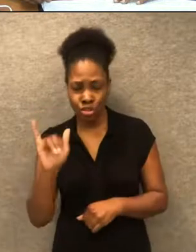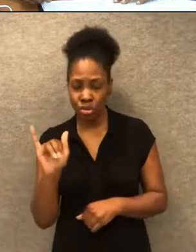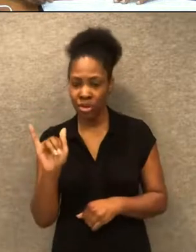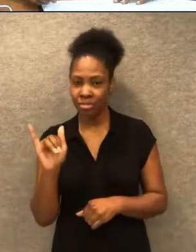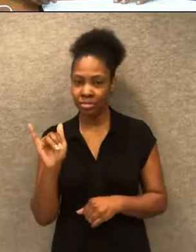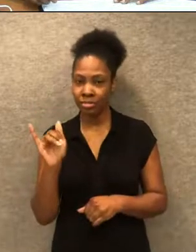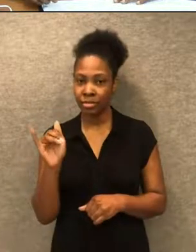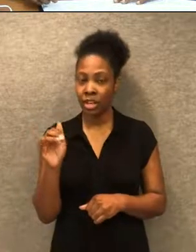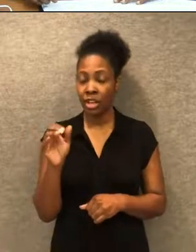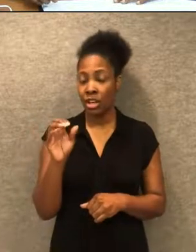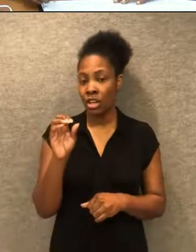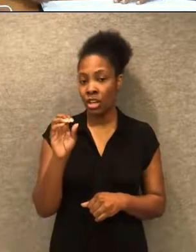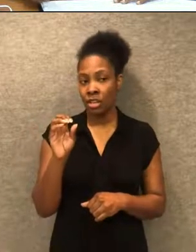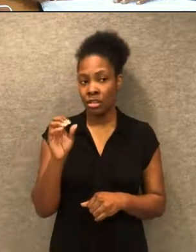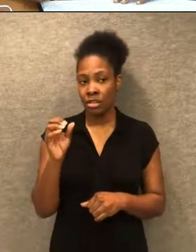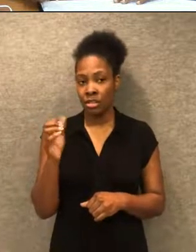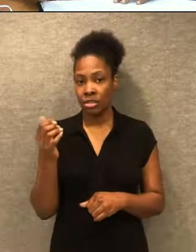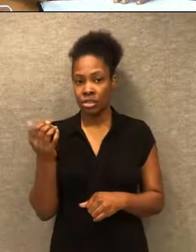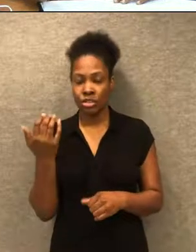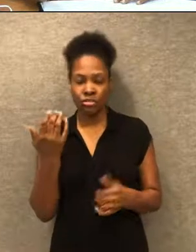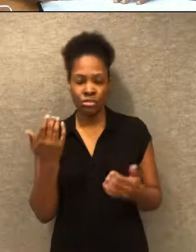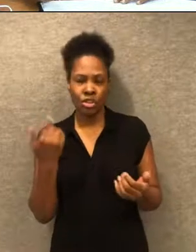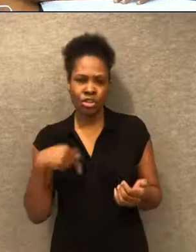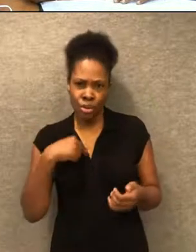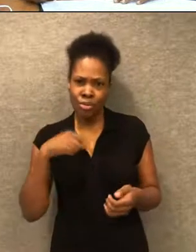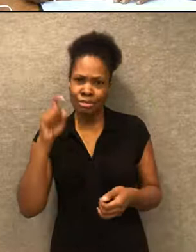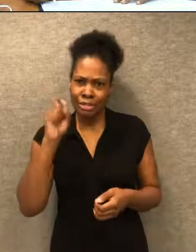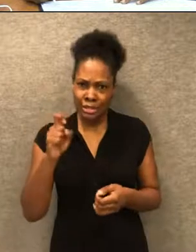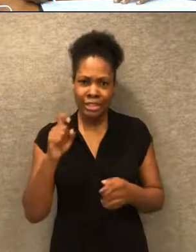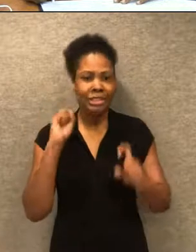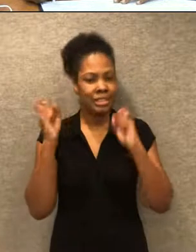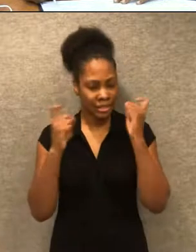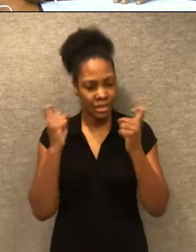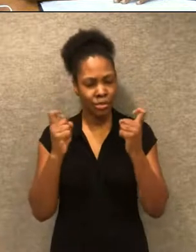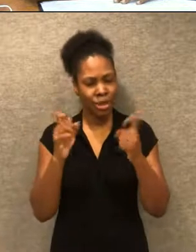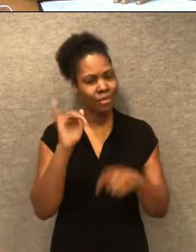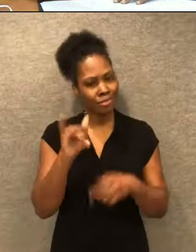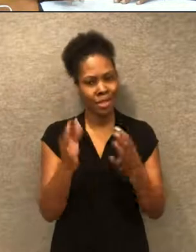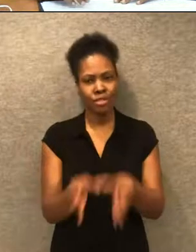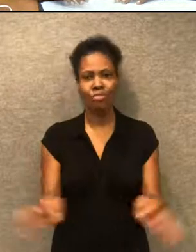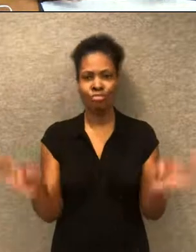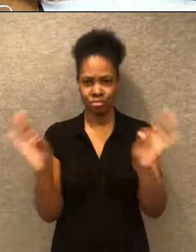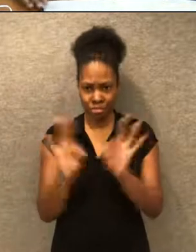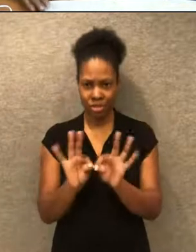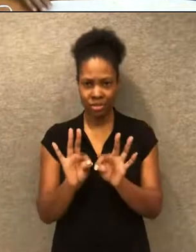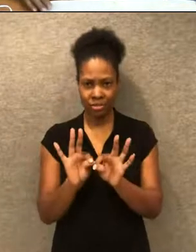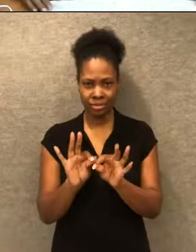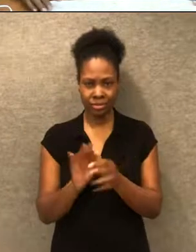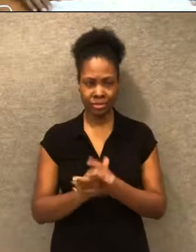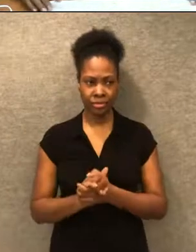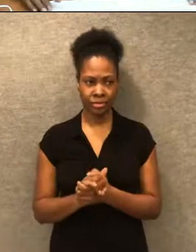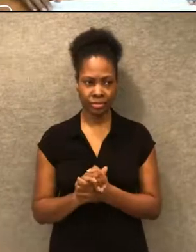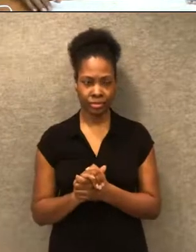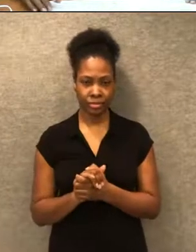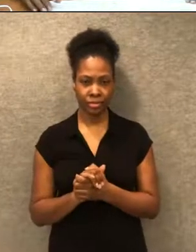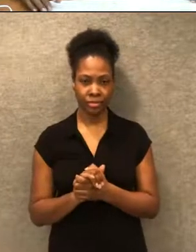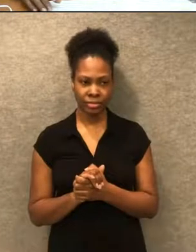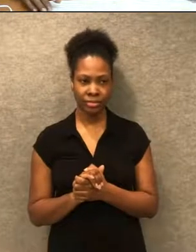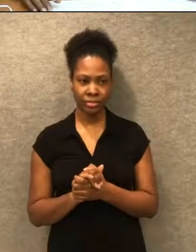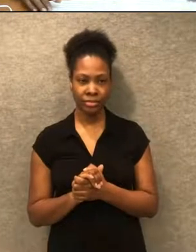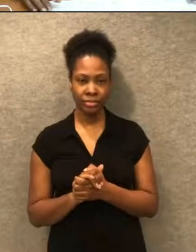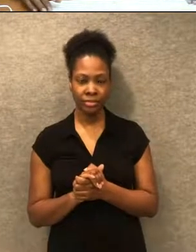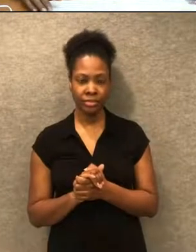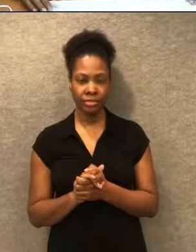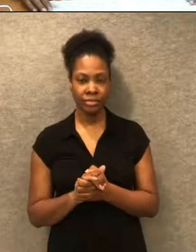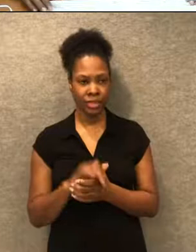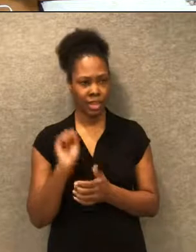and however we can celebrate, we need to really try to do that. Right, and I thank you for that, because